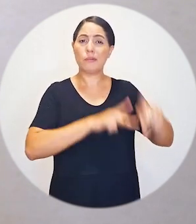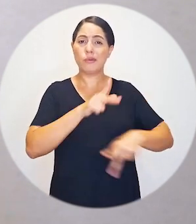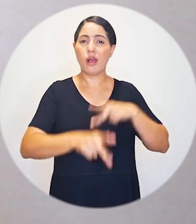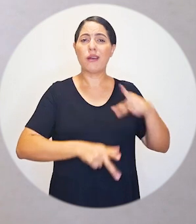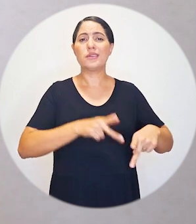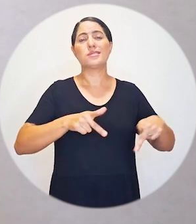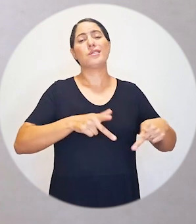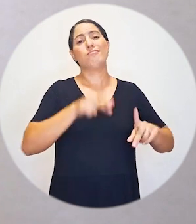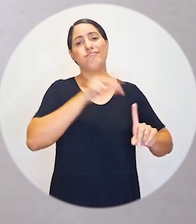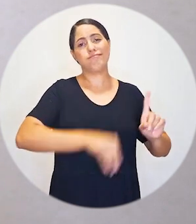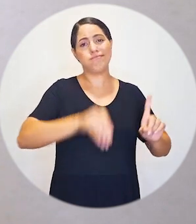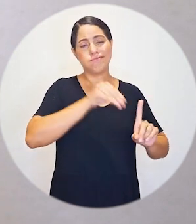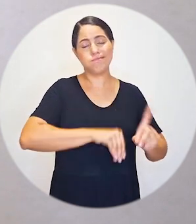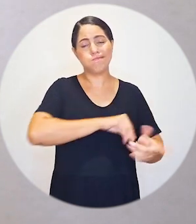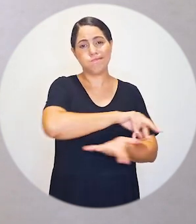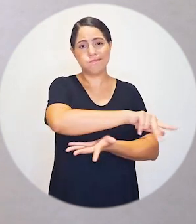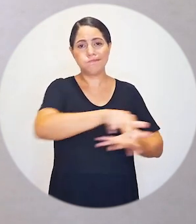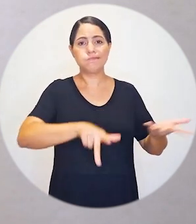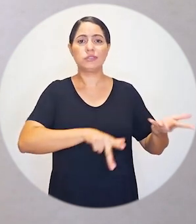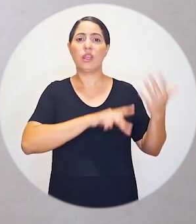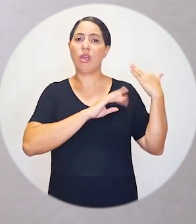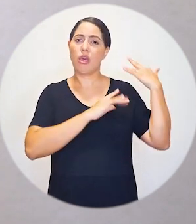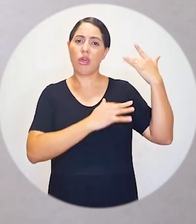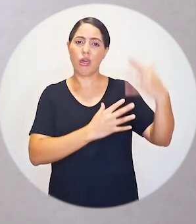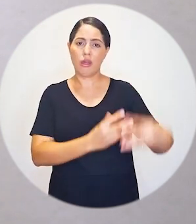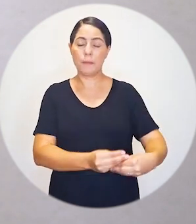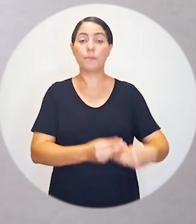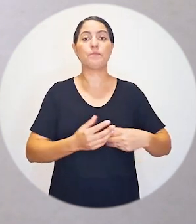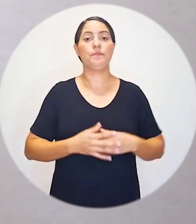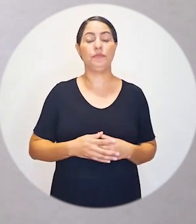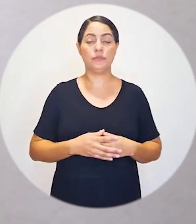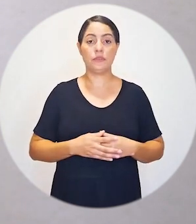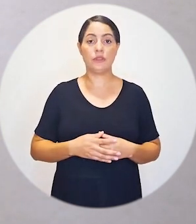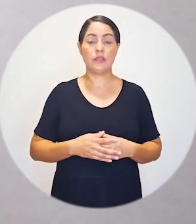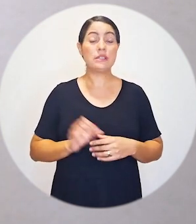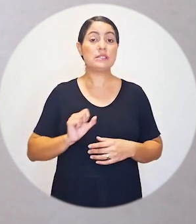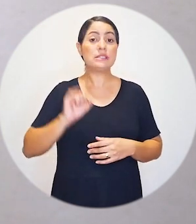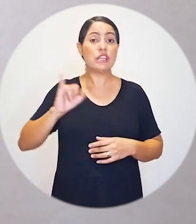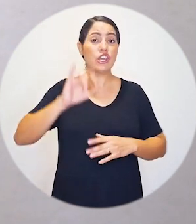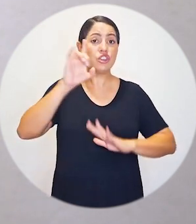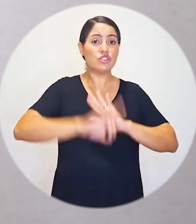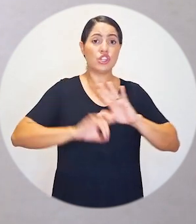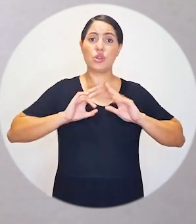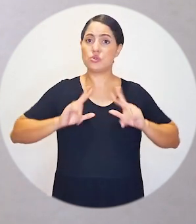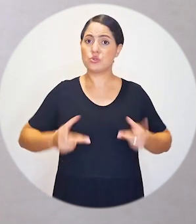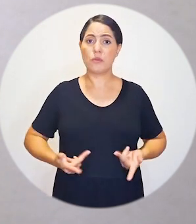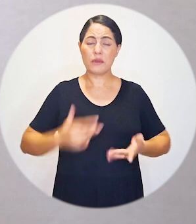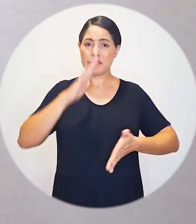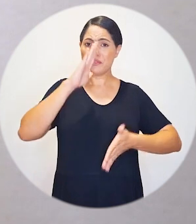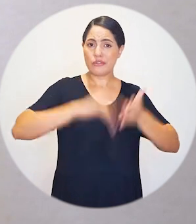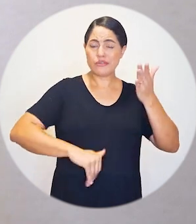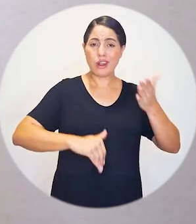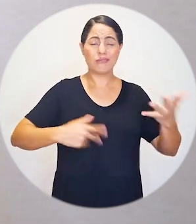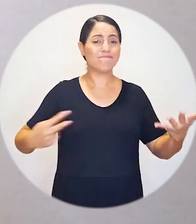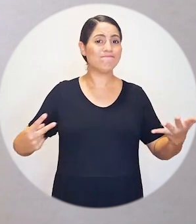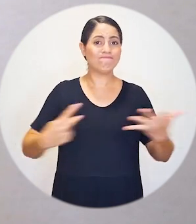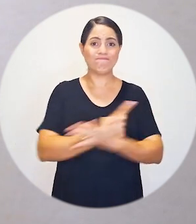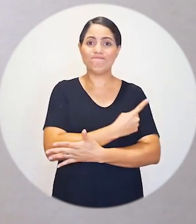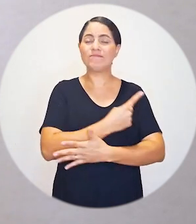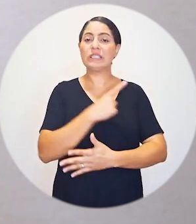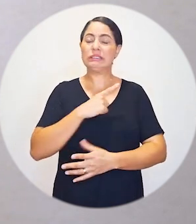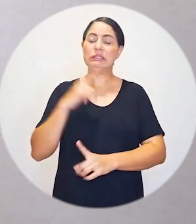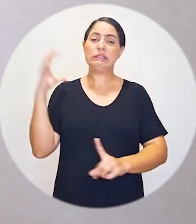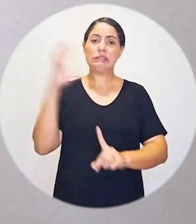of the historical experience of marginalized populations. Human rights violations have both immediate